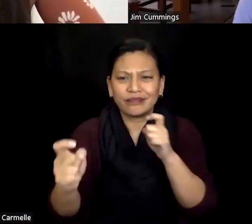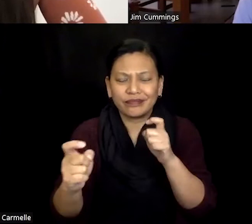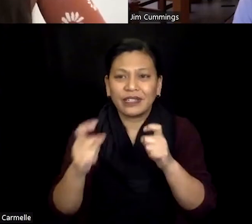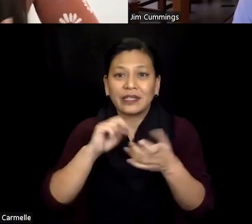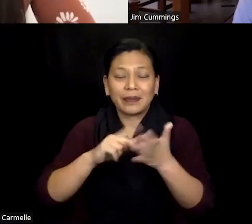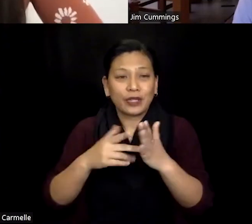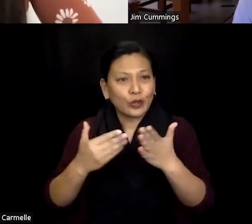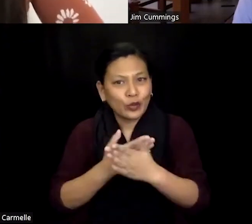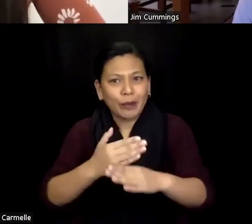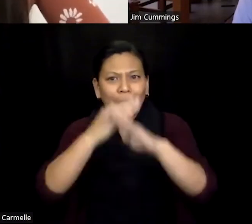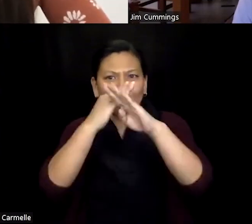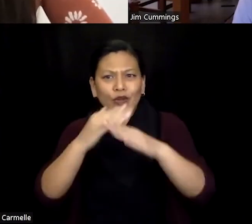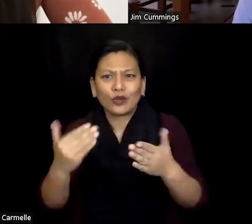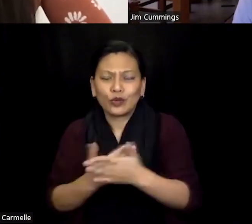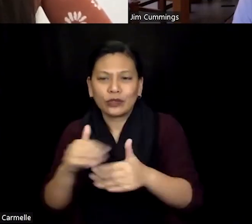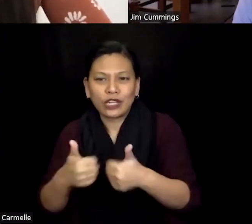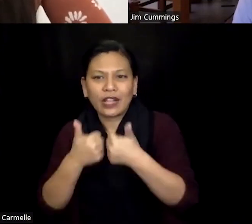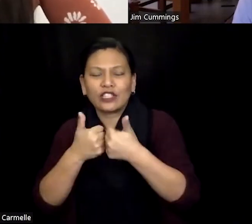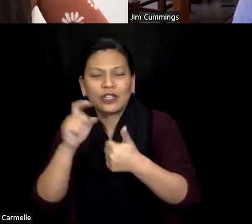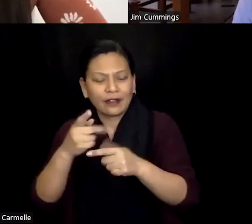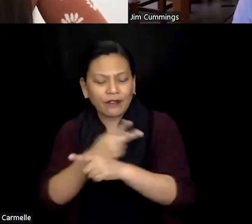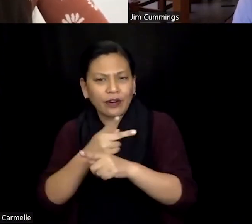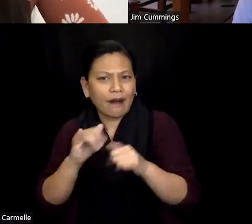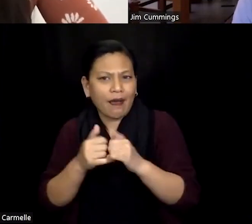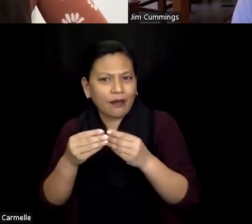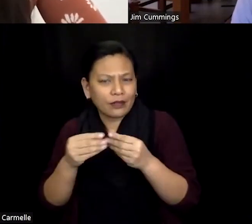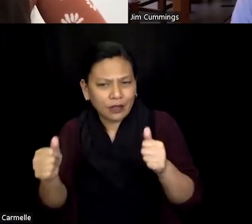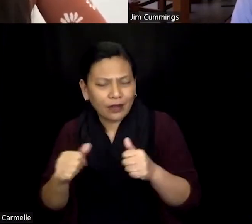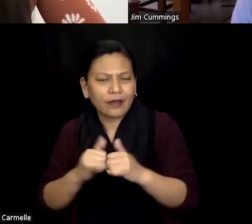come up with new ways and new motivation to really stick with it. And I know you mentioned